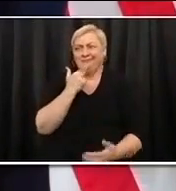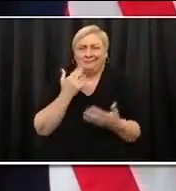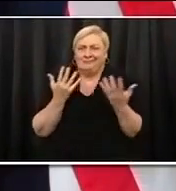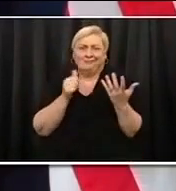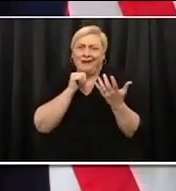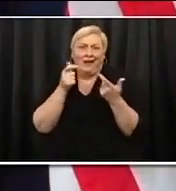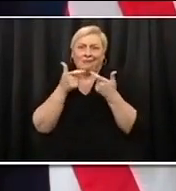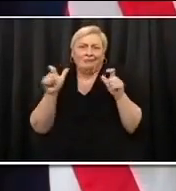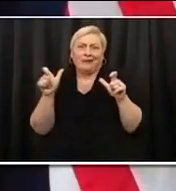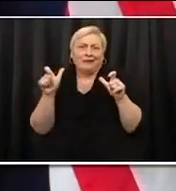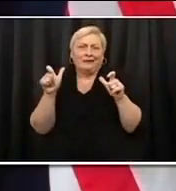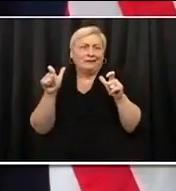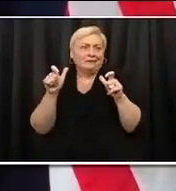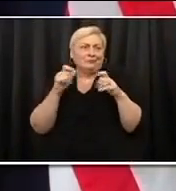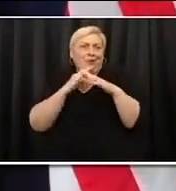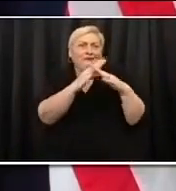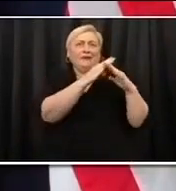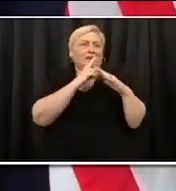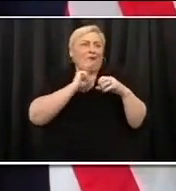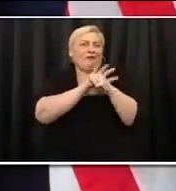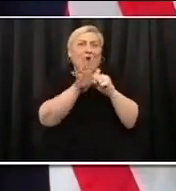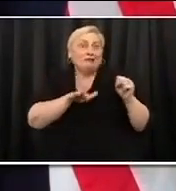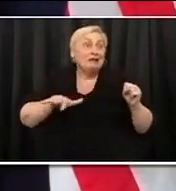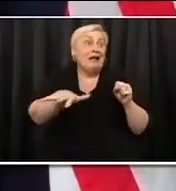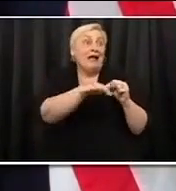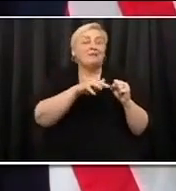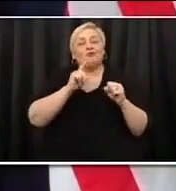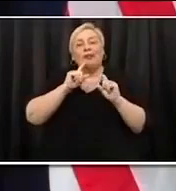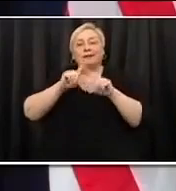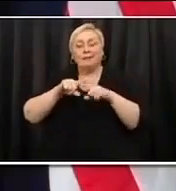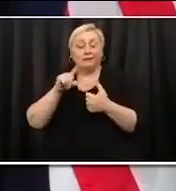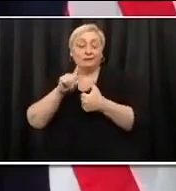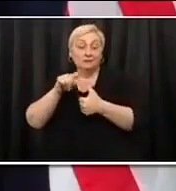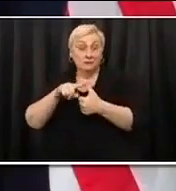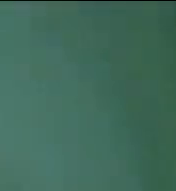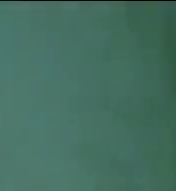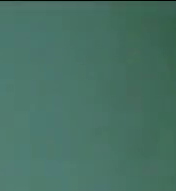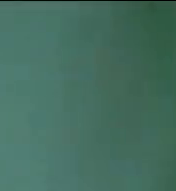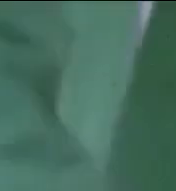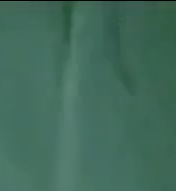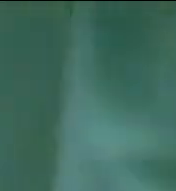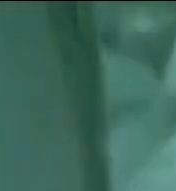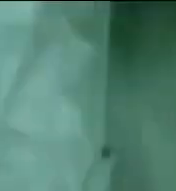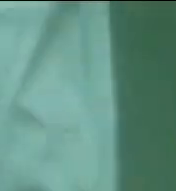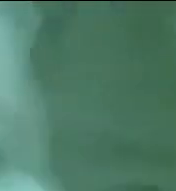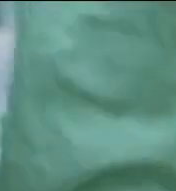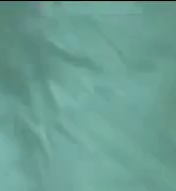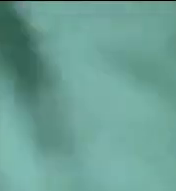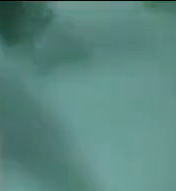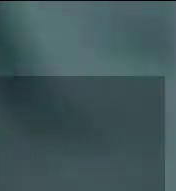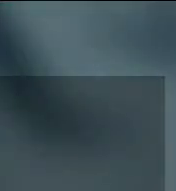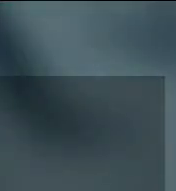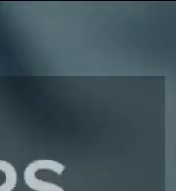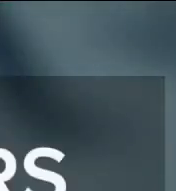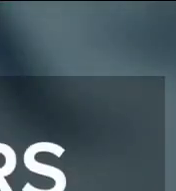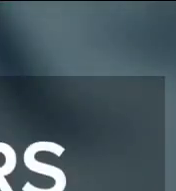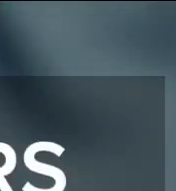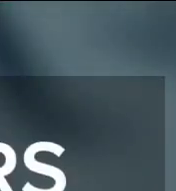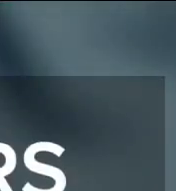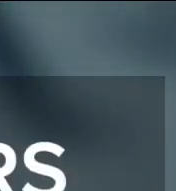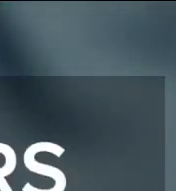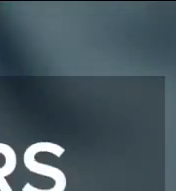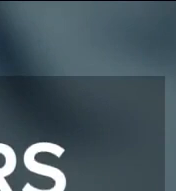on the trajectory of the virus. So it's about efficacy, and it's about quantity and the date. Healthcare workers, first